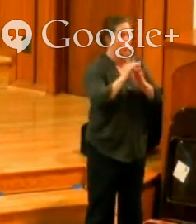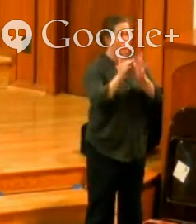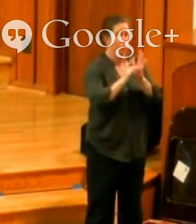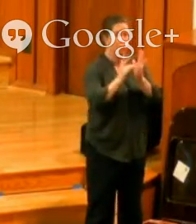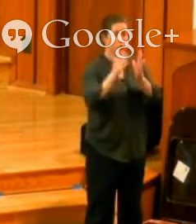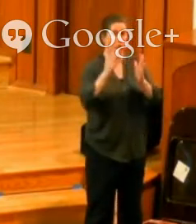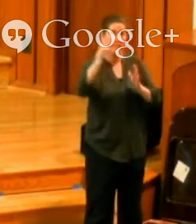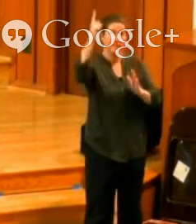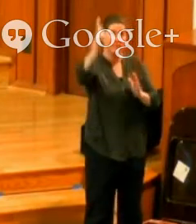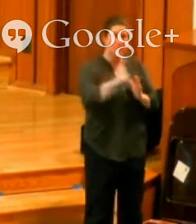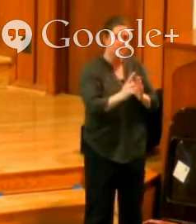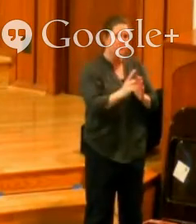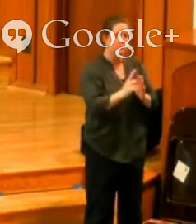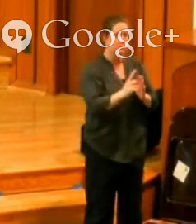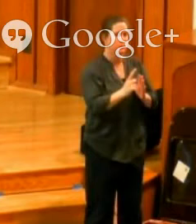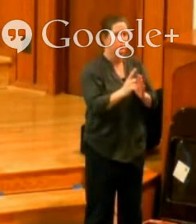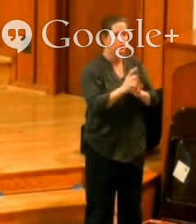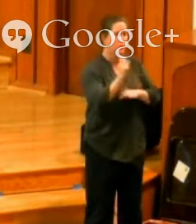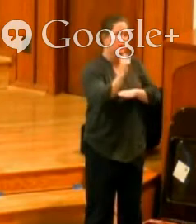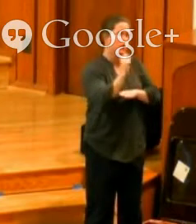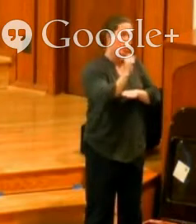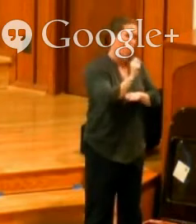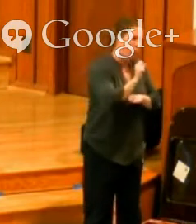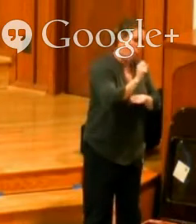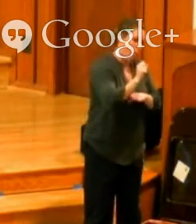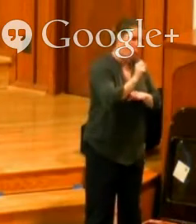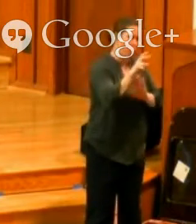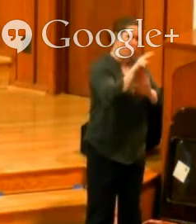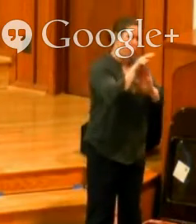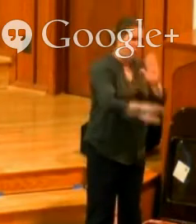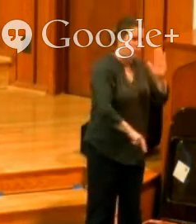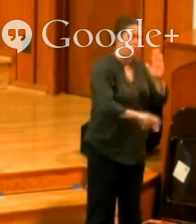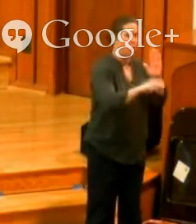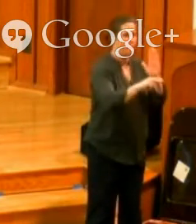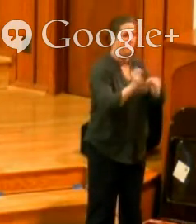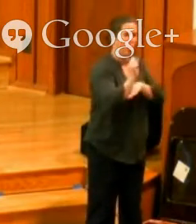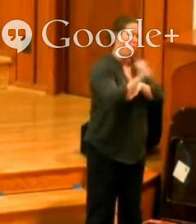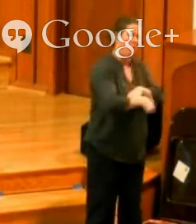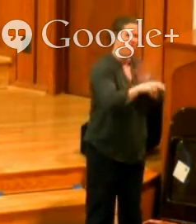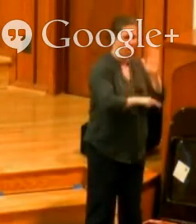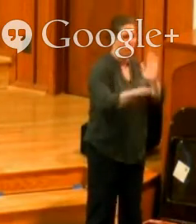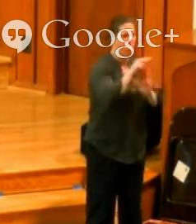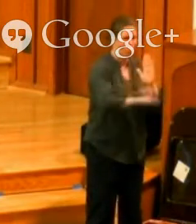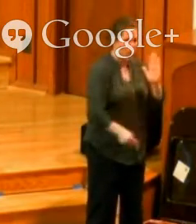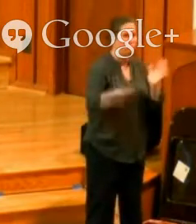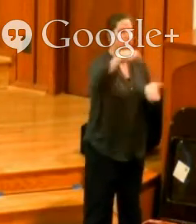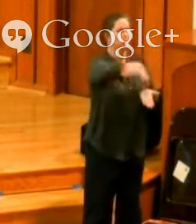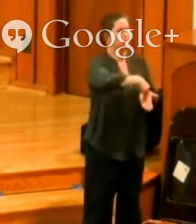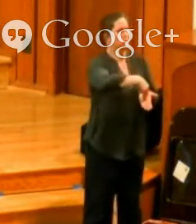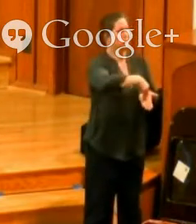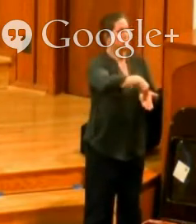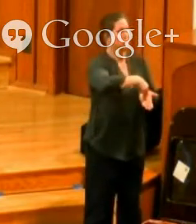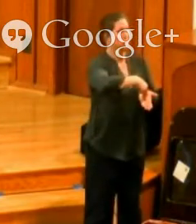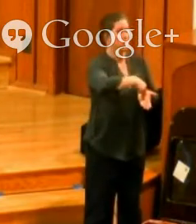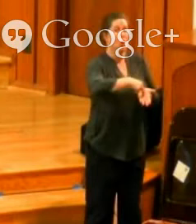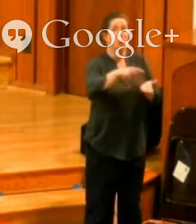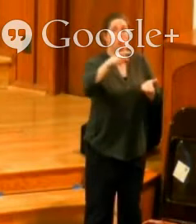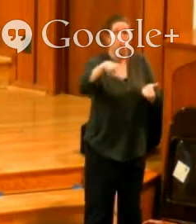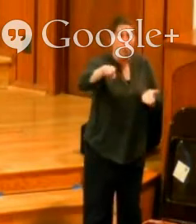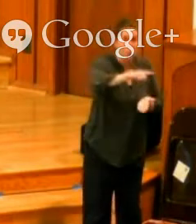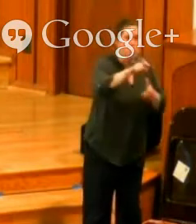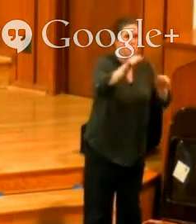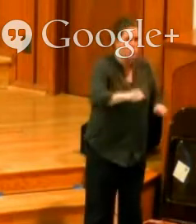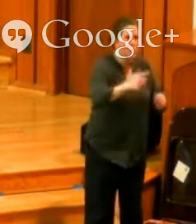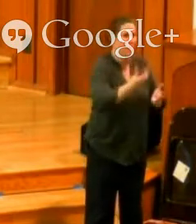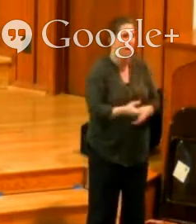sinful life, and so that he can overcome the grave with his death and his resurrection, and that he can overcome sin so that you can overcome, so that you can have